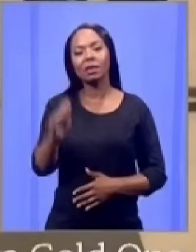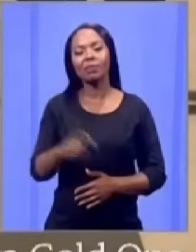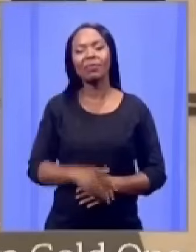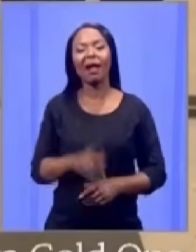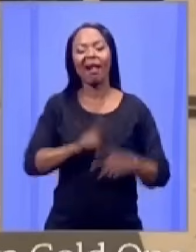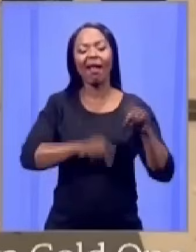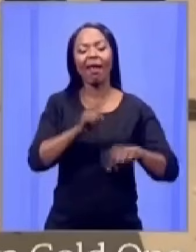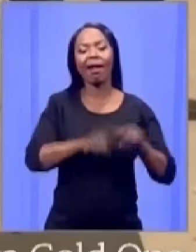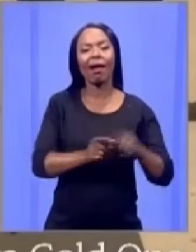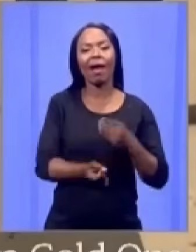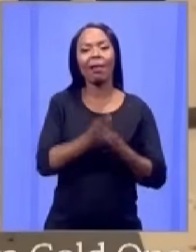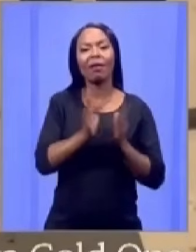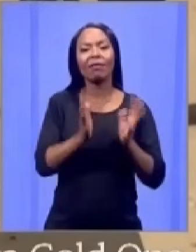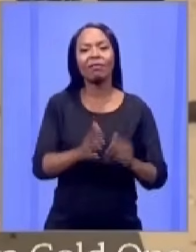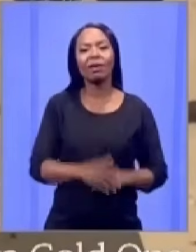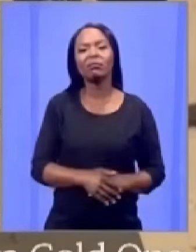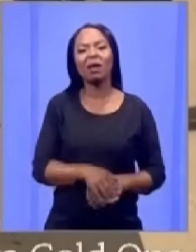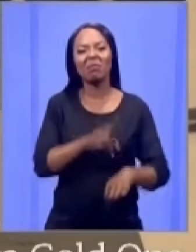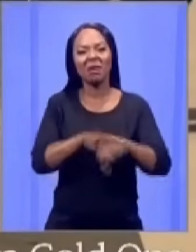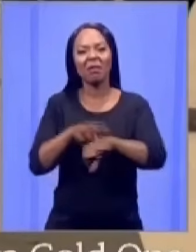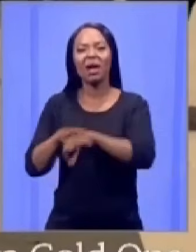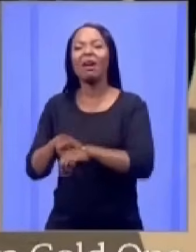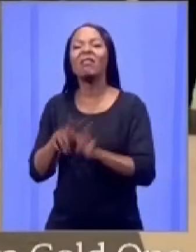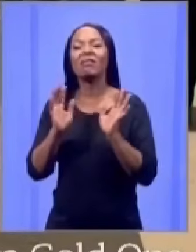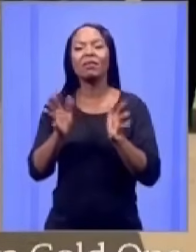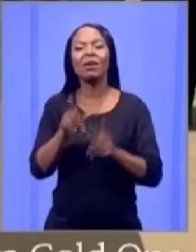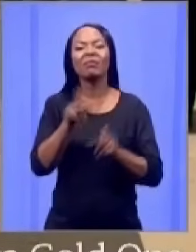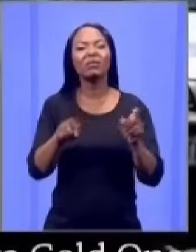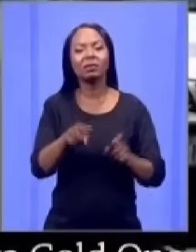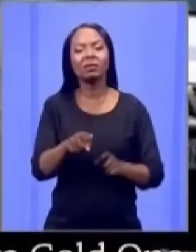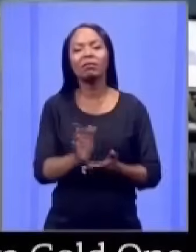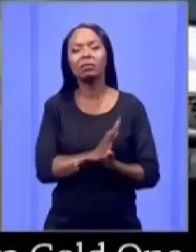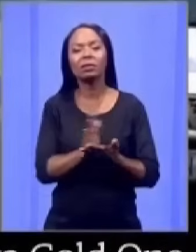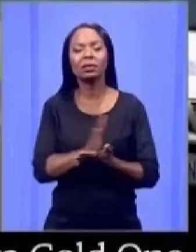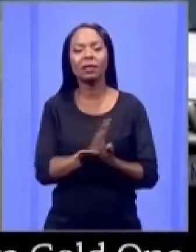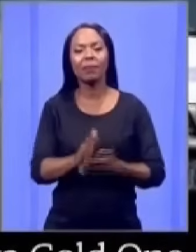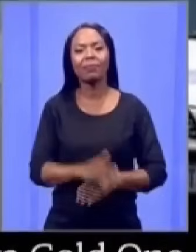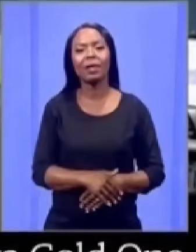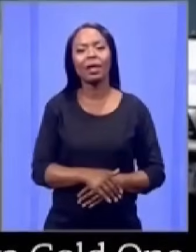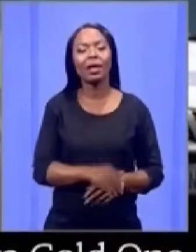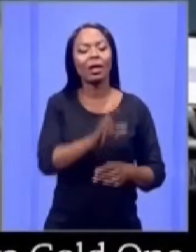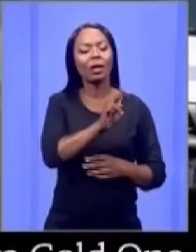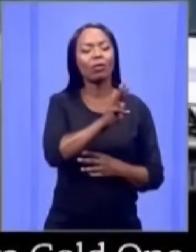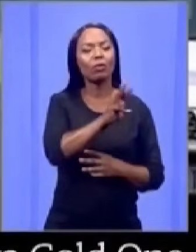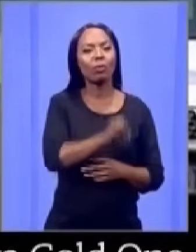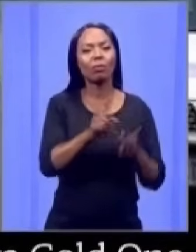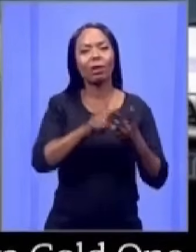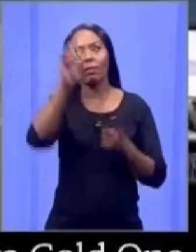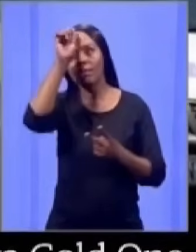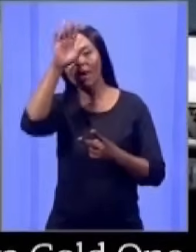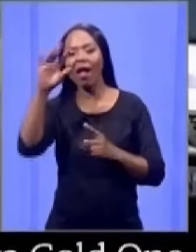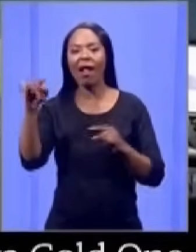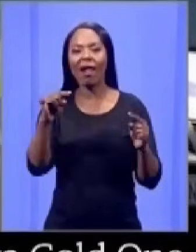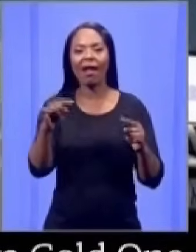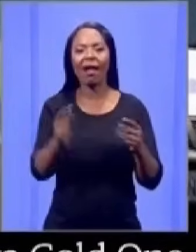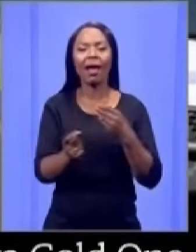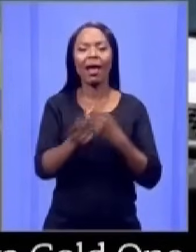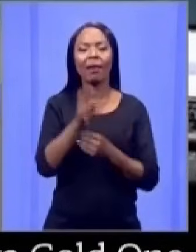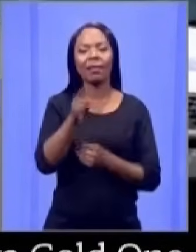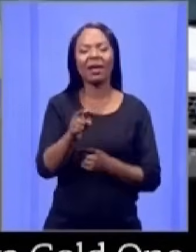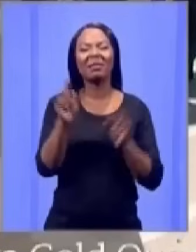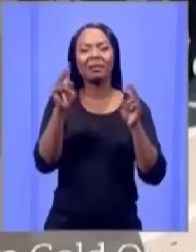sehlotshwana. Sesosa sa bothata bona ke tumelano e bileng pakeng tsa morafo le NUM ka 2012 moo e neng e fumana maemo a